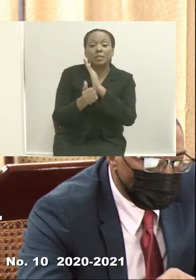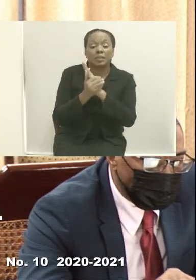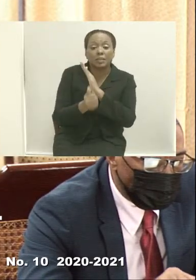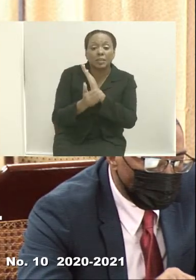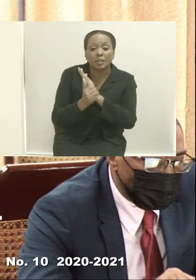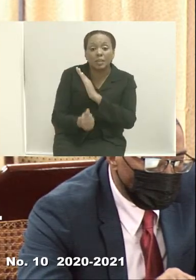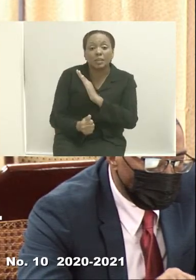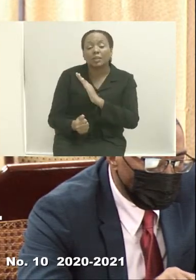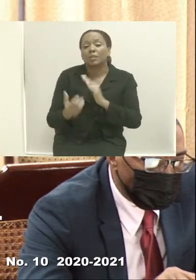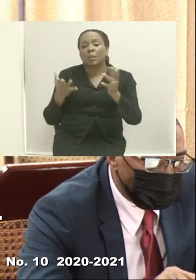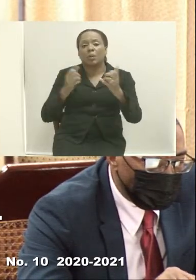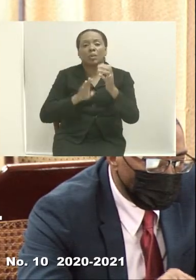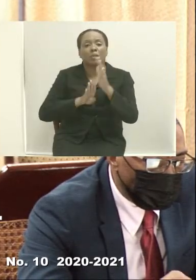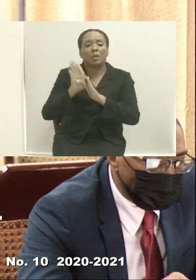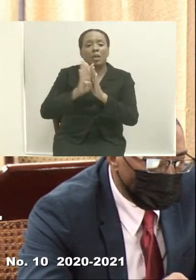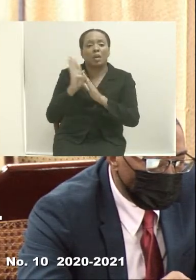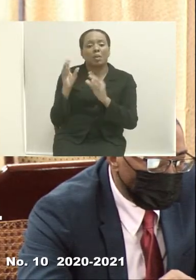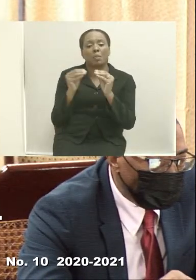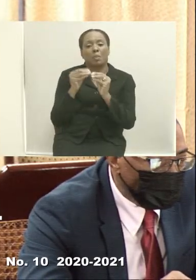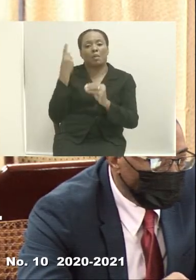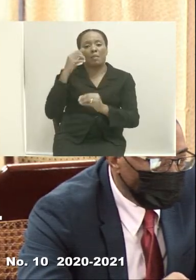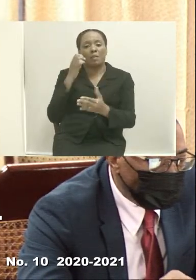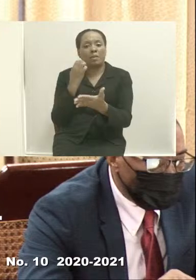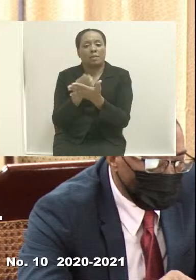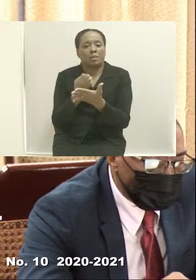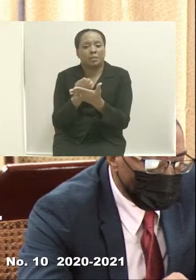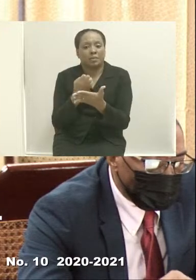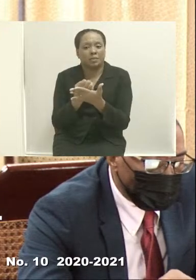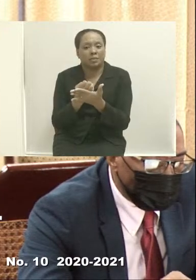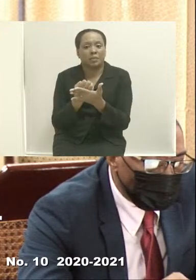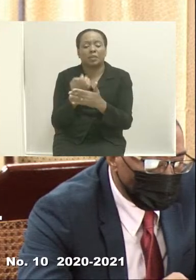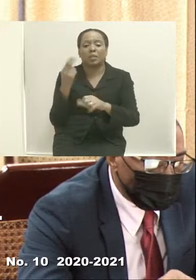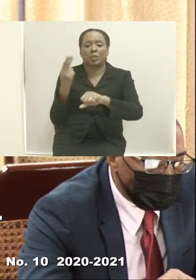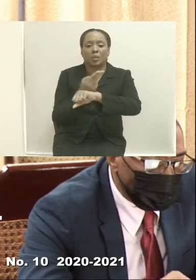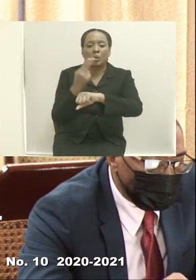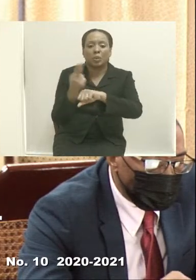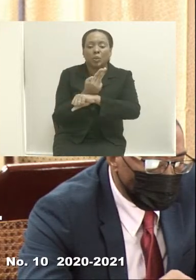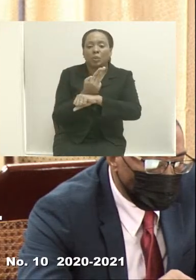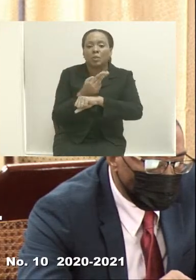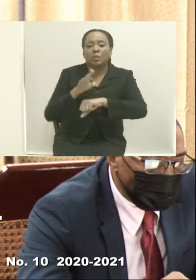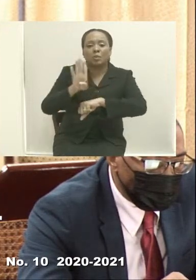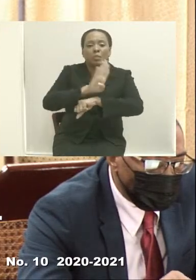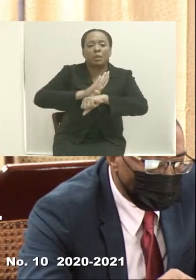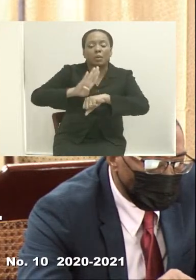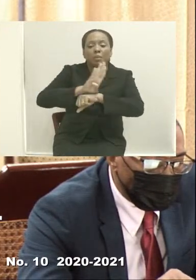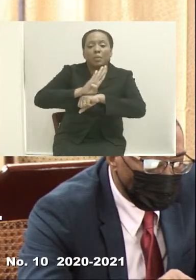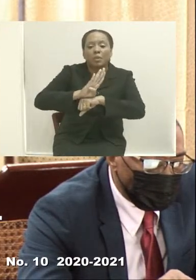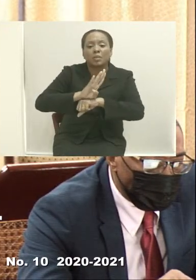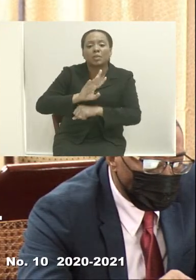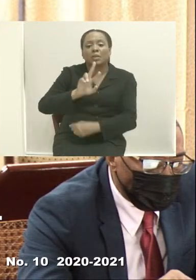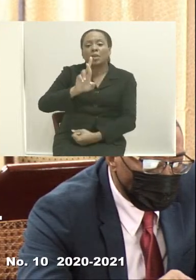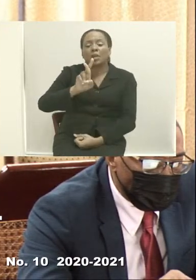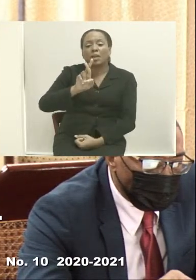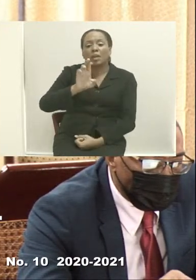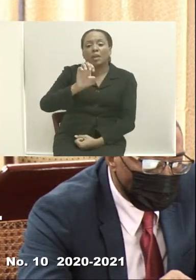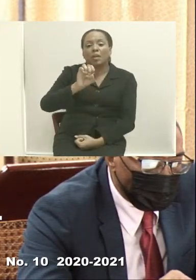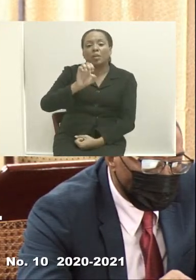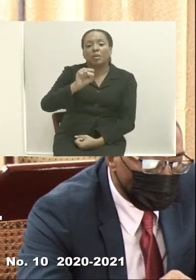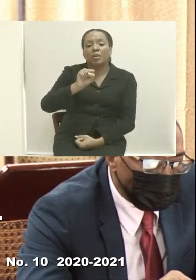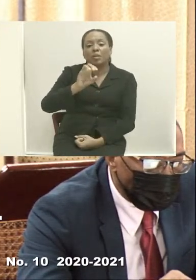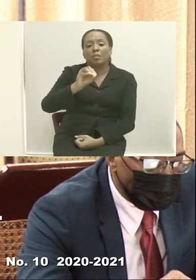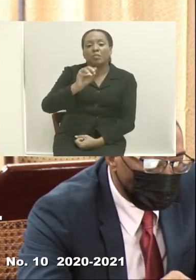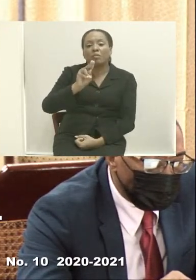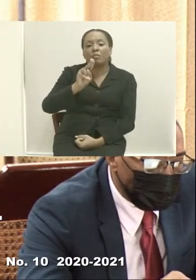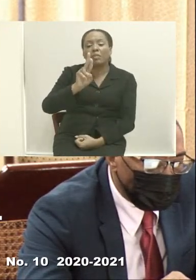economy. They use local resources a lot of the time, which we want to see